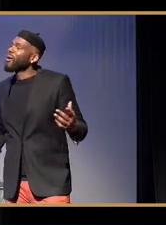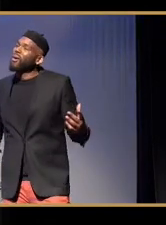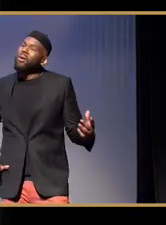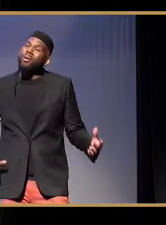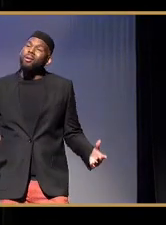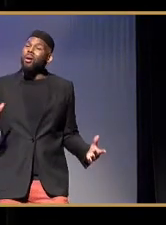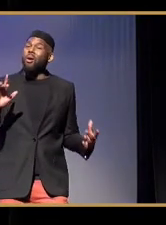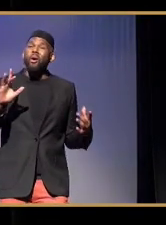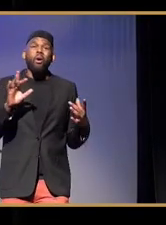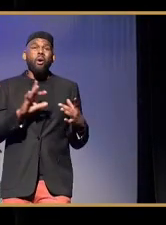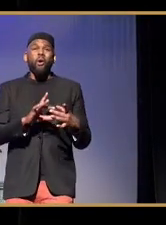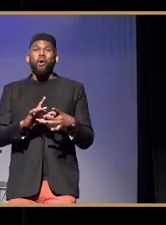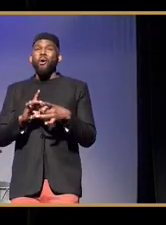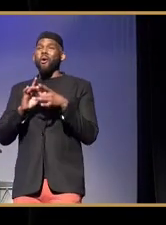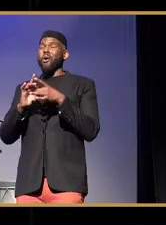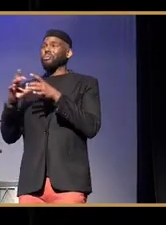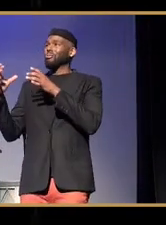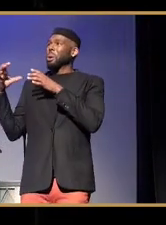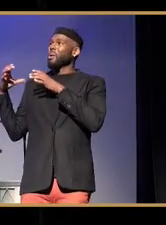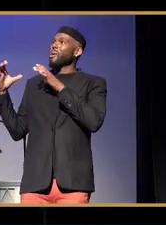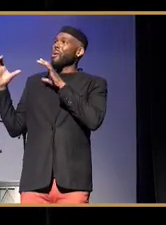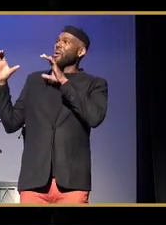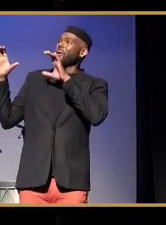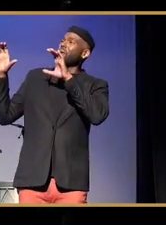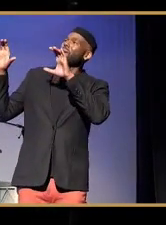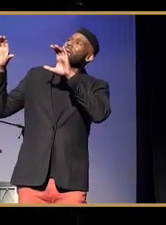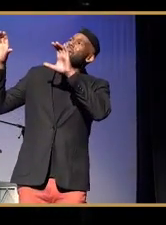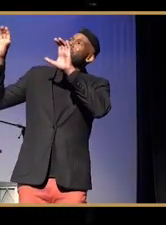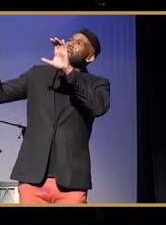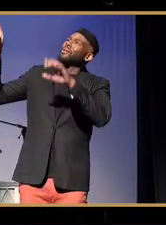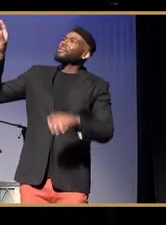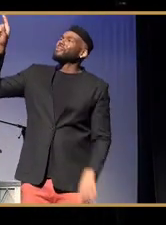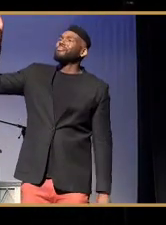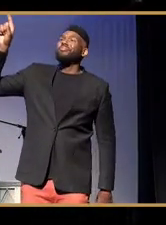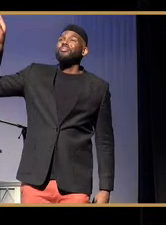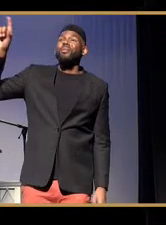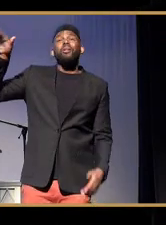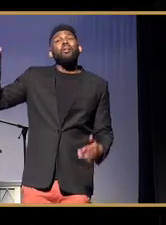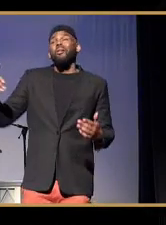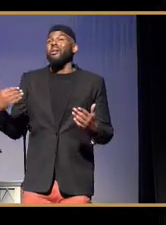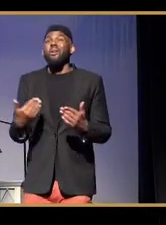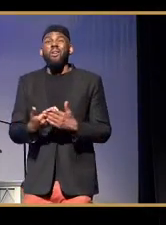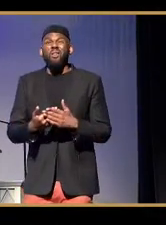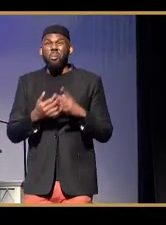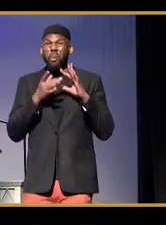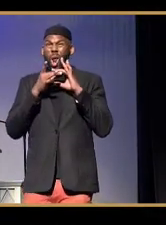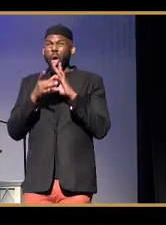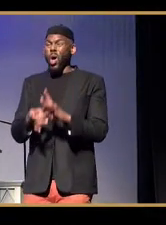The Lord, the Lord, the Lord, the Lord, the Lord, the Lord.